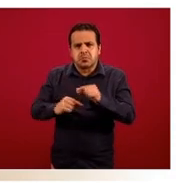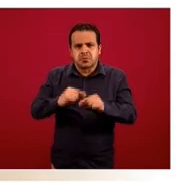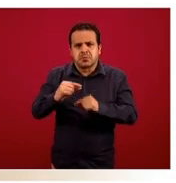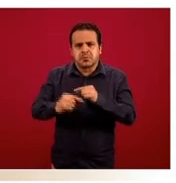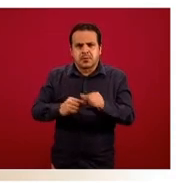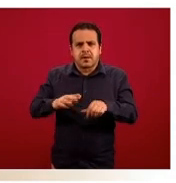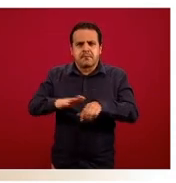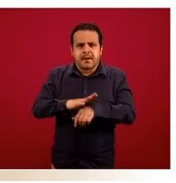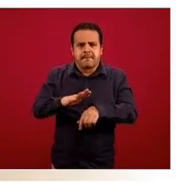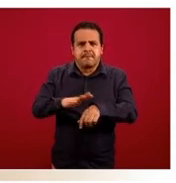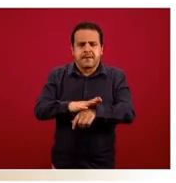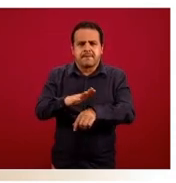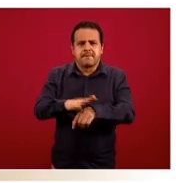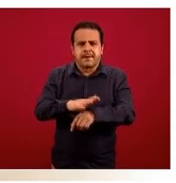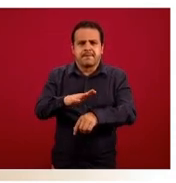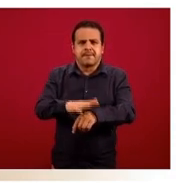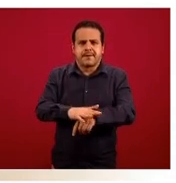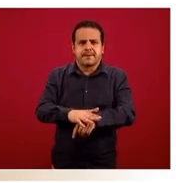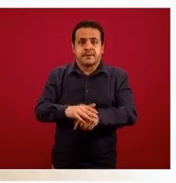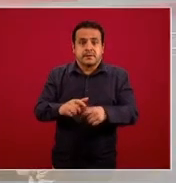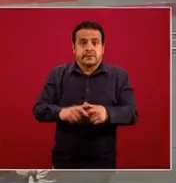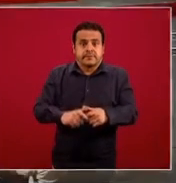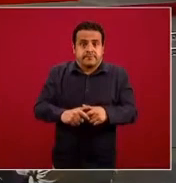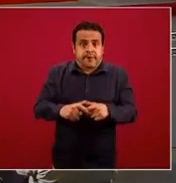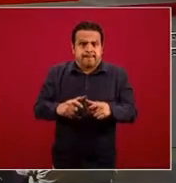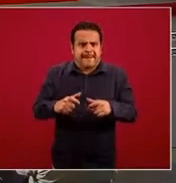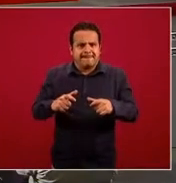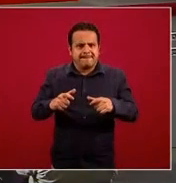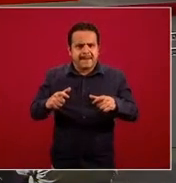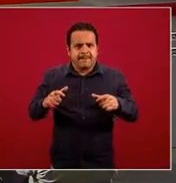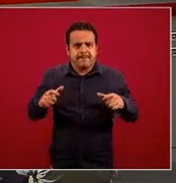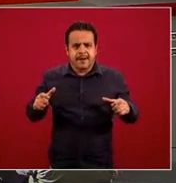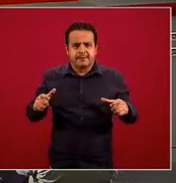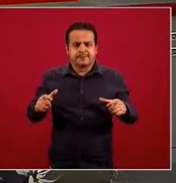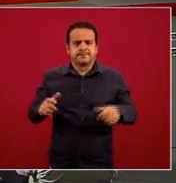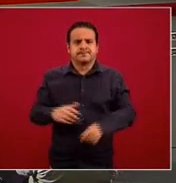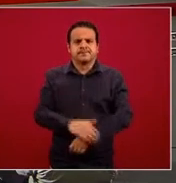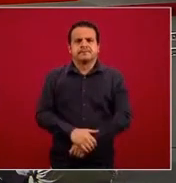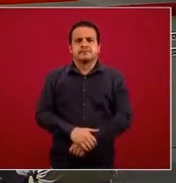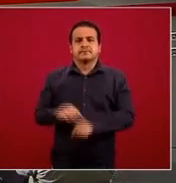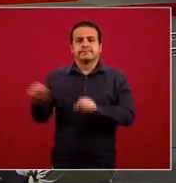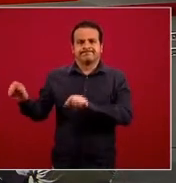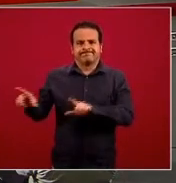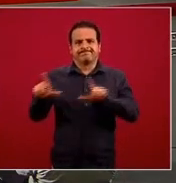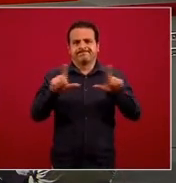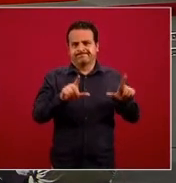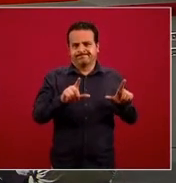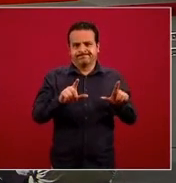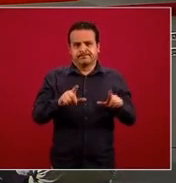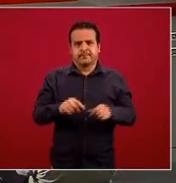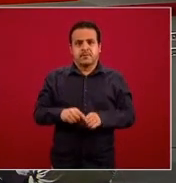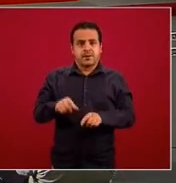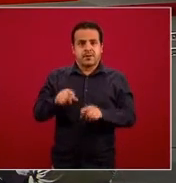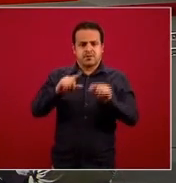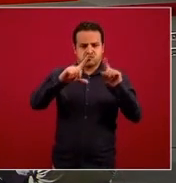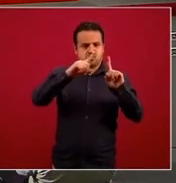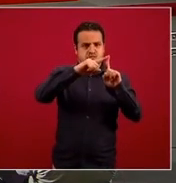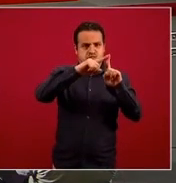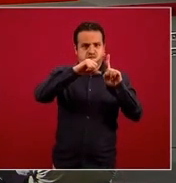the highest concentration of the disease. The same data can